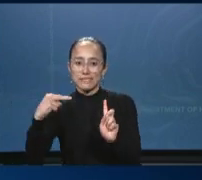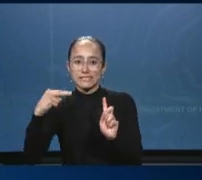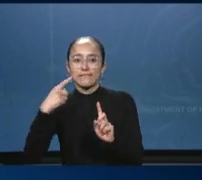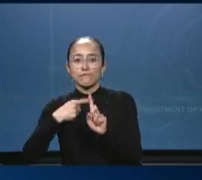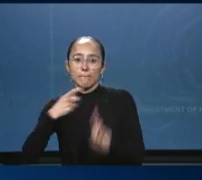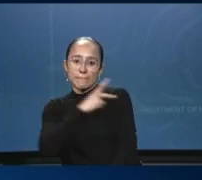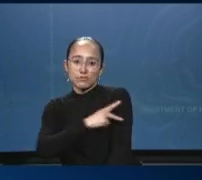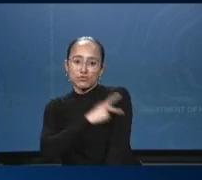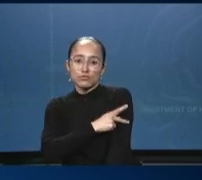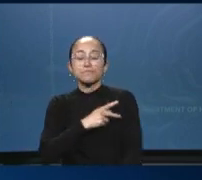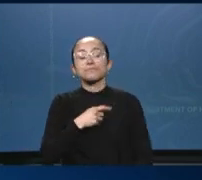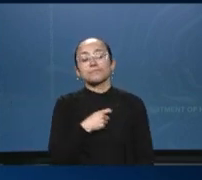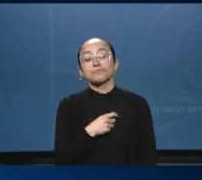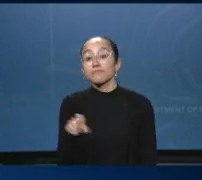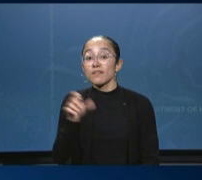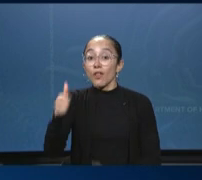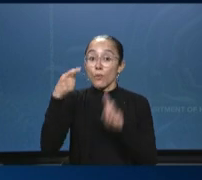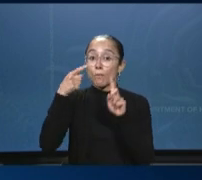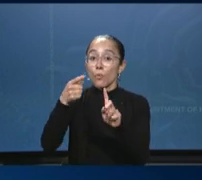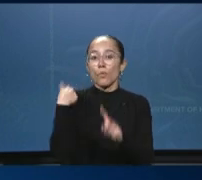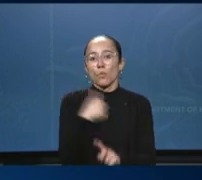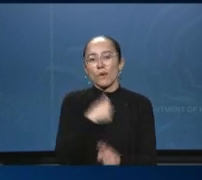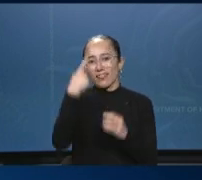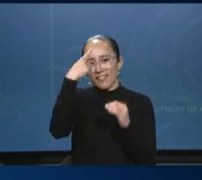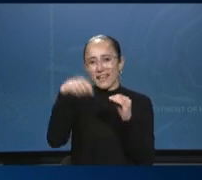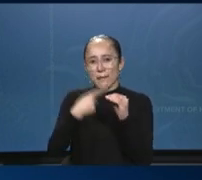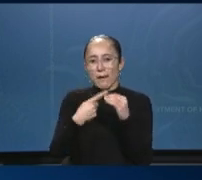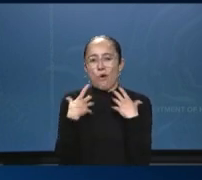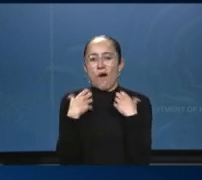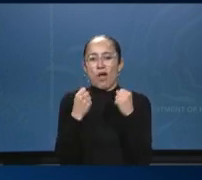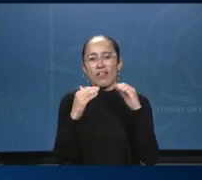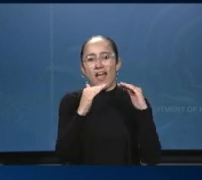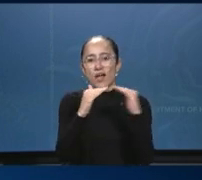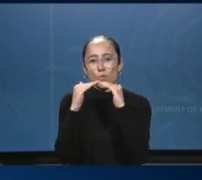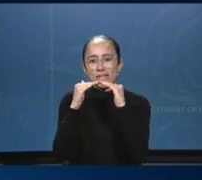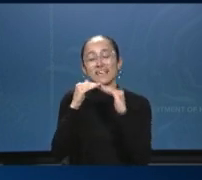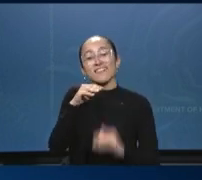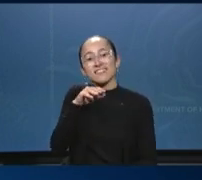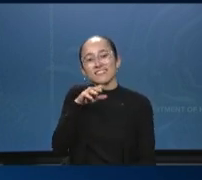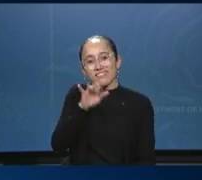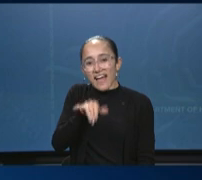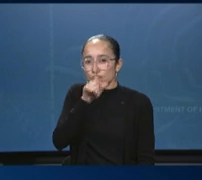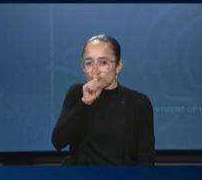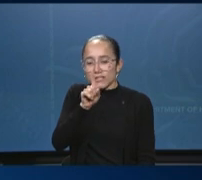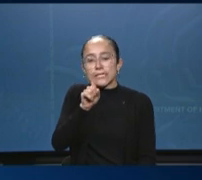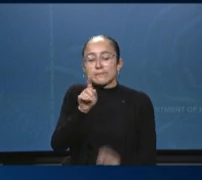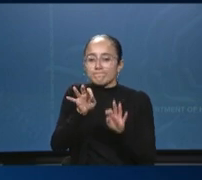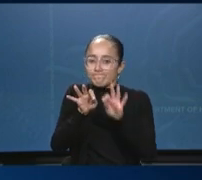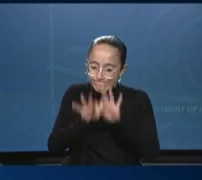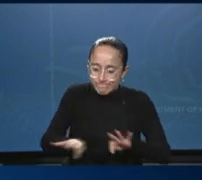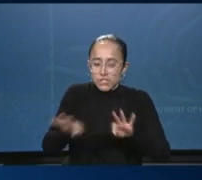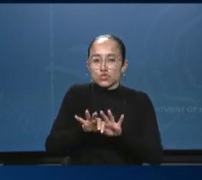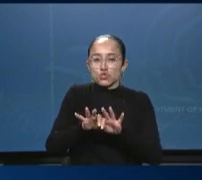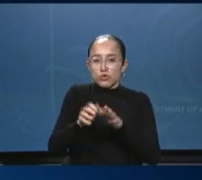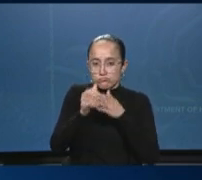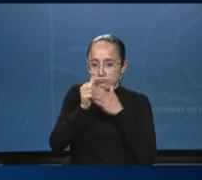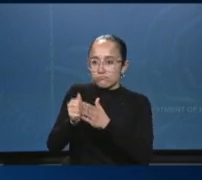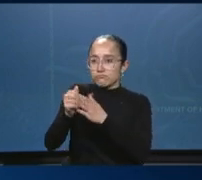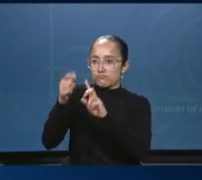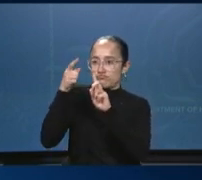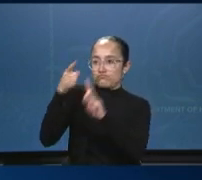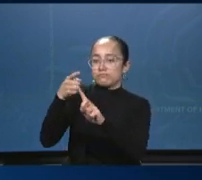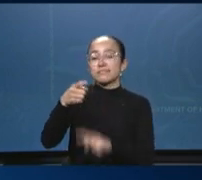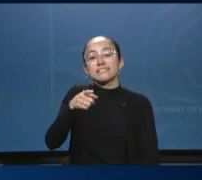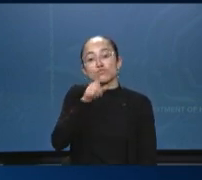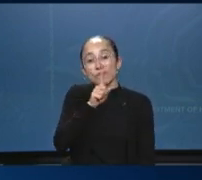other point is that we're really thinking about health equity, which has become a real central driving force. And it's